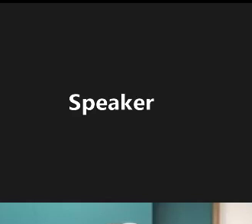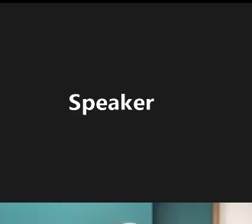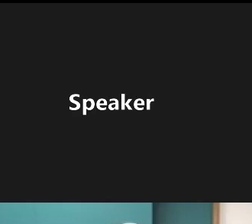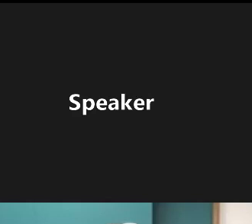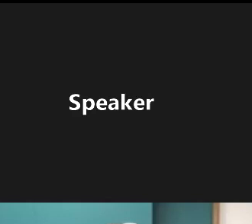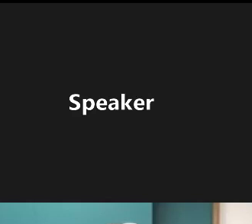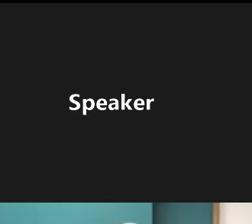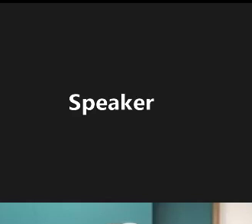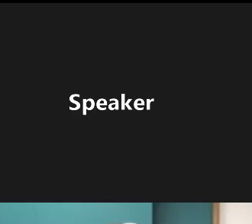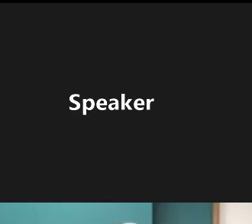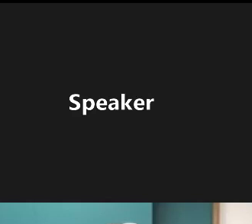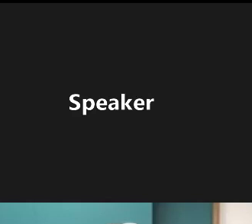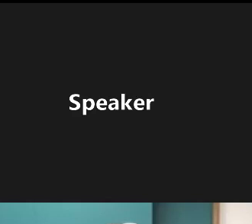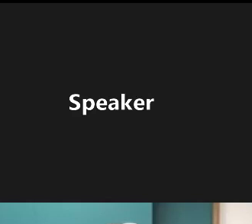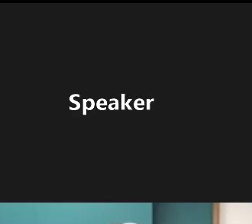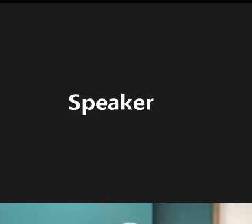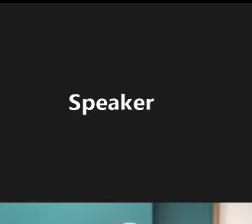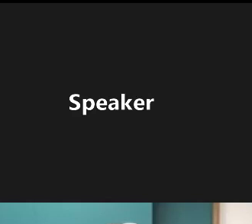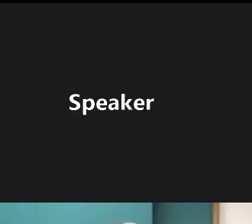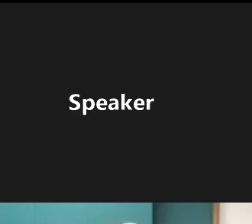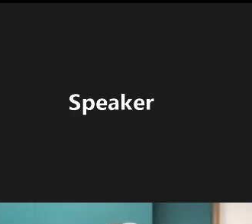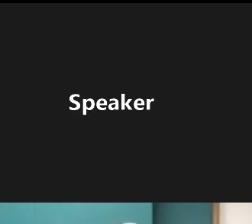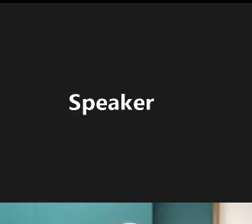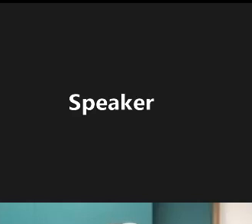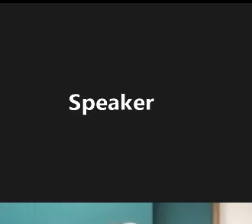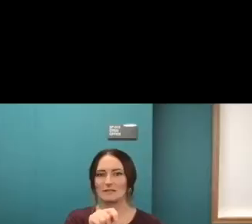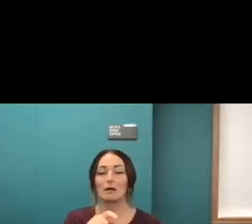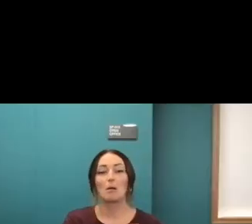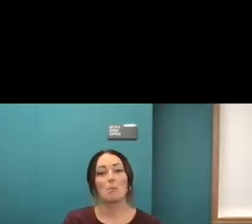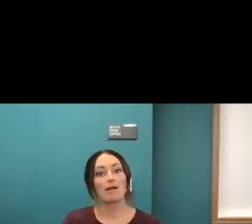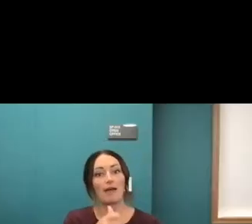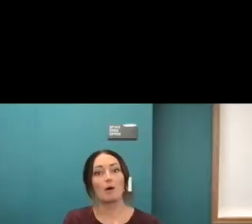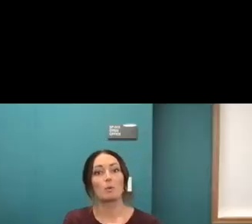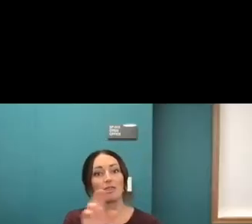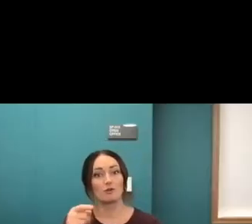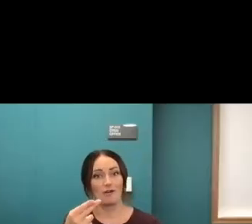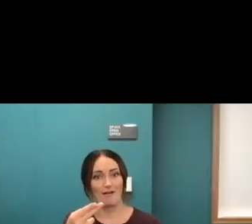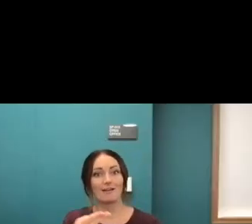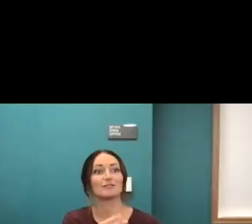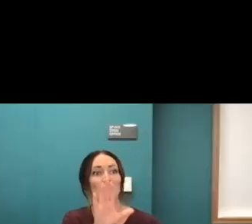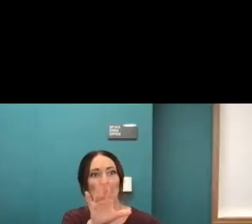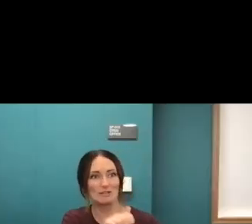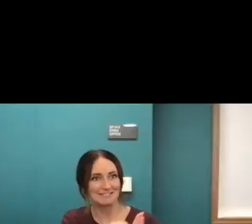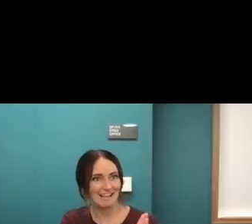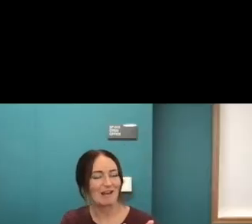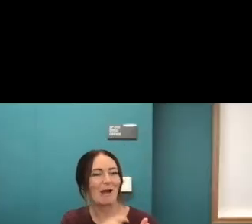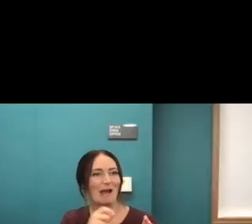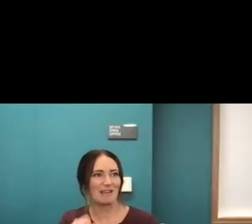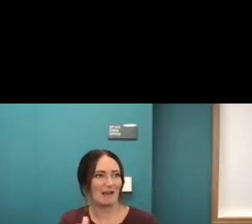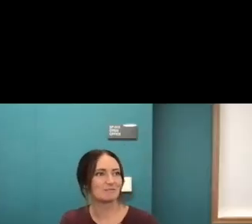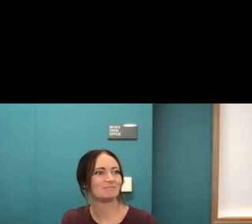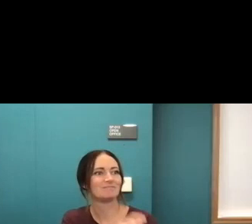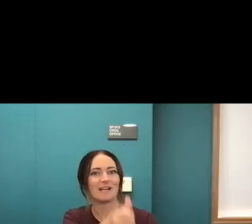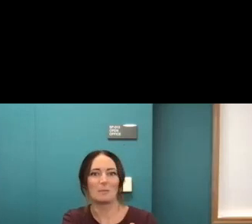Coast. But I get the pleasure of helping out in Utah. So your state is one of the states that I get to cover. Just to let you know,